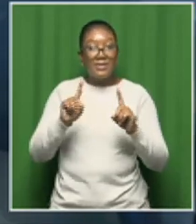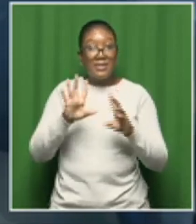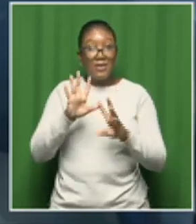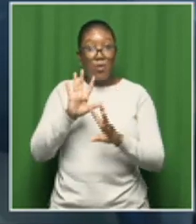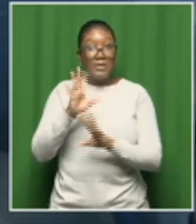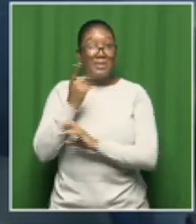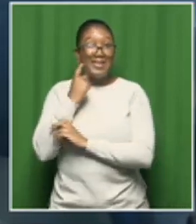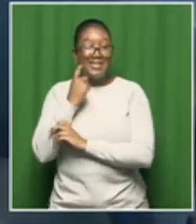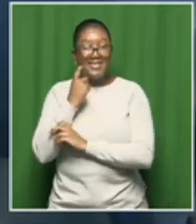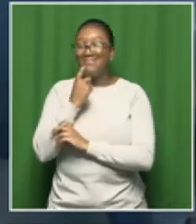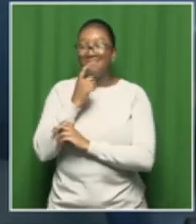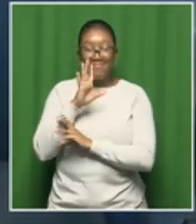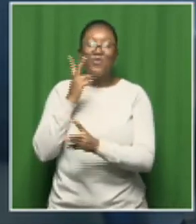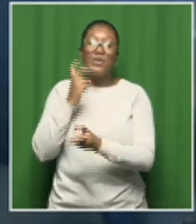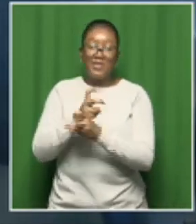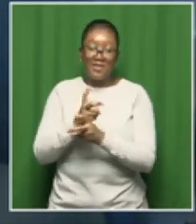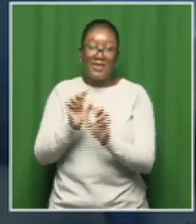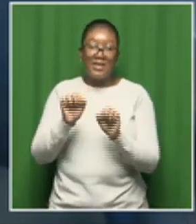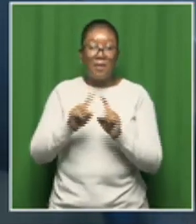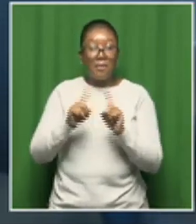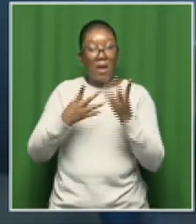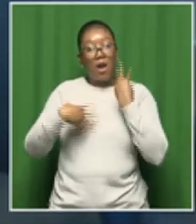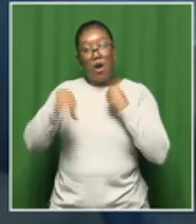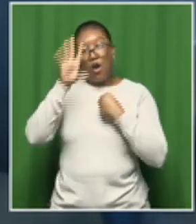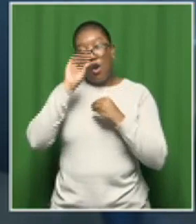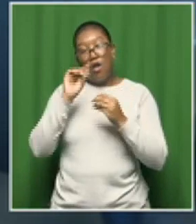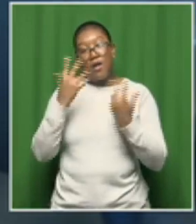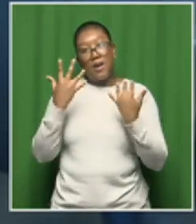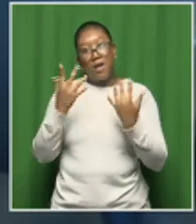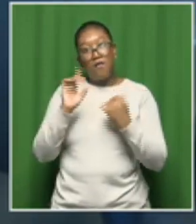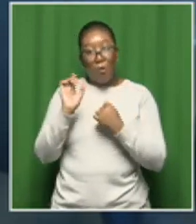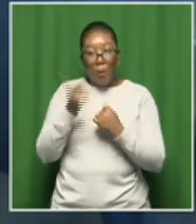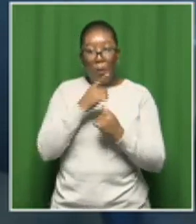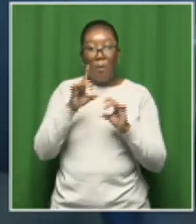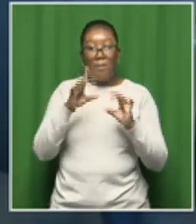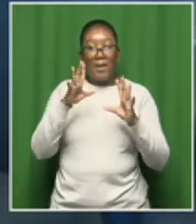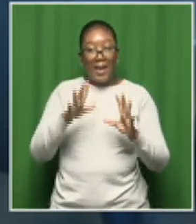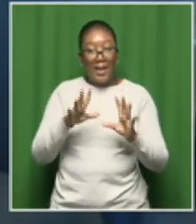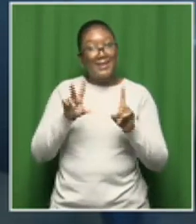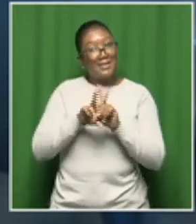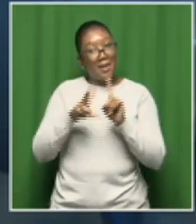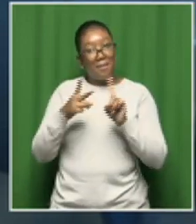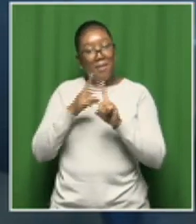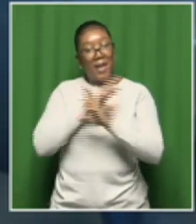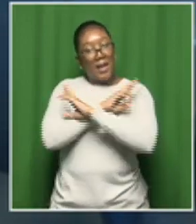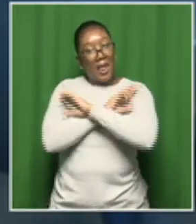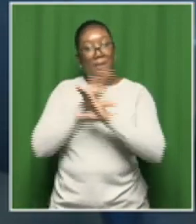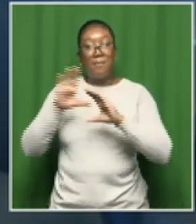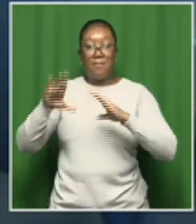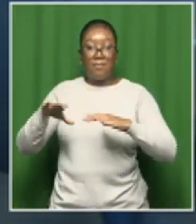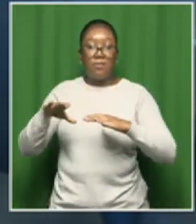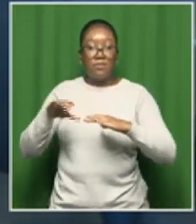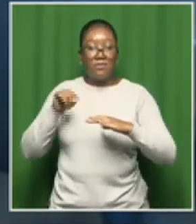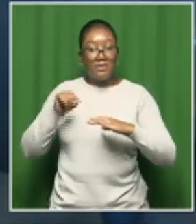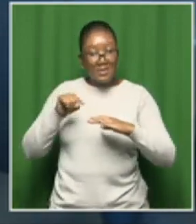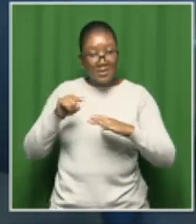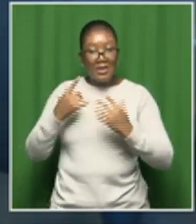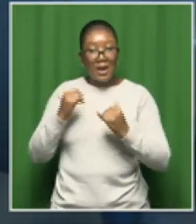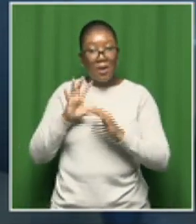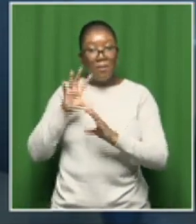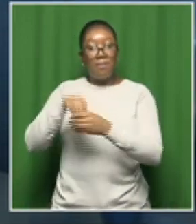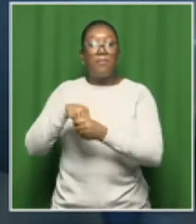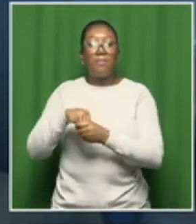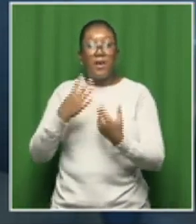easy, and I think it's a massive learning curve for a lot of these players, for the club itself. They're now in the group phase, playing against Stade